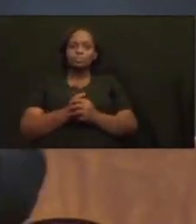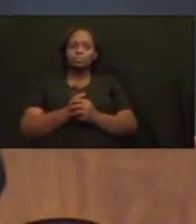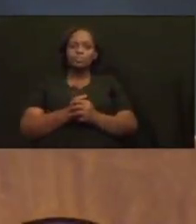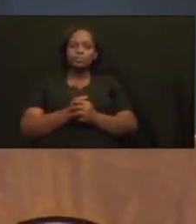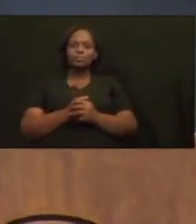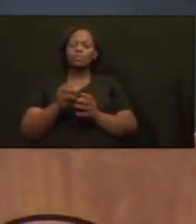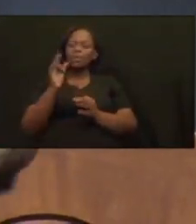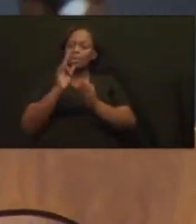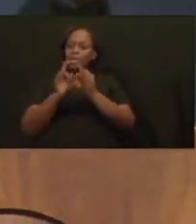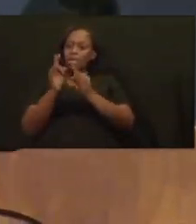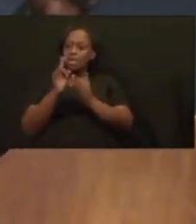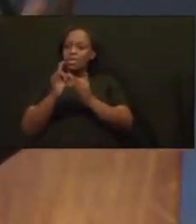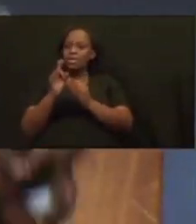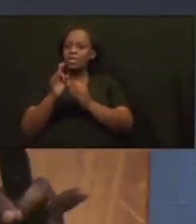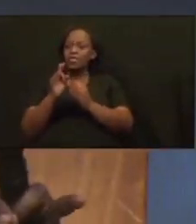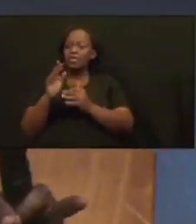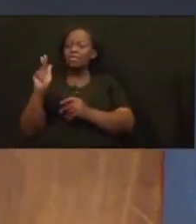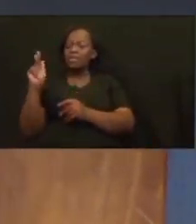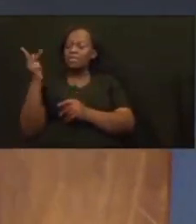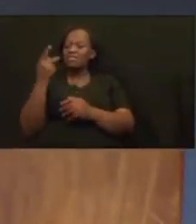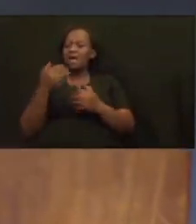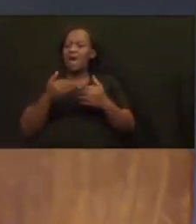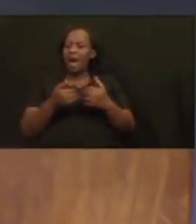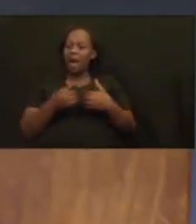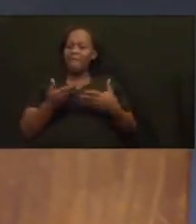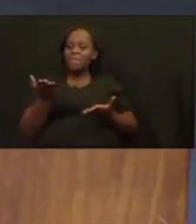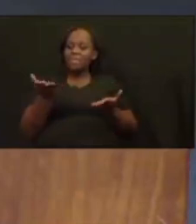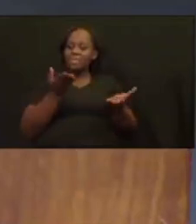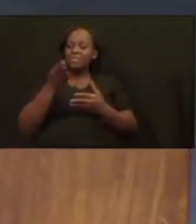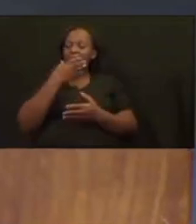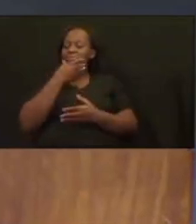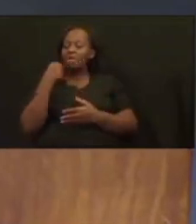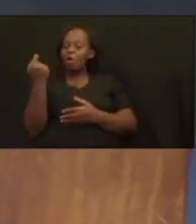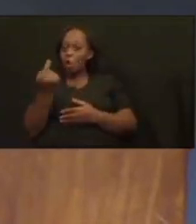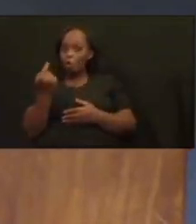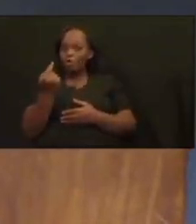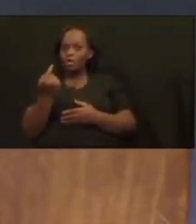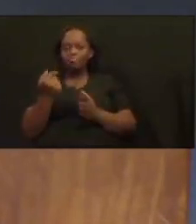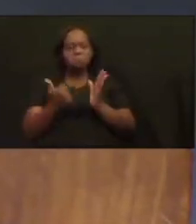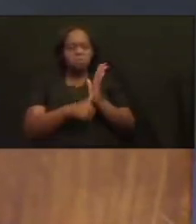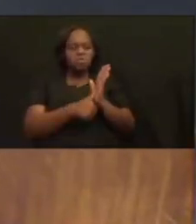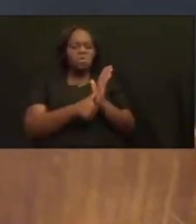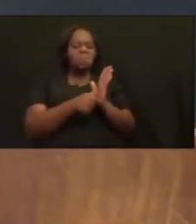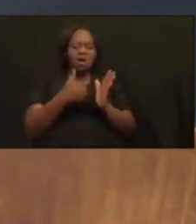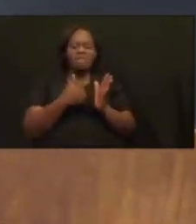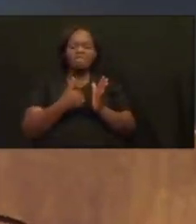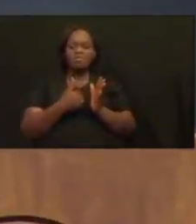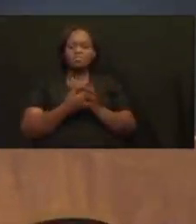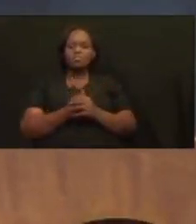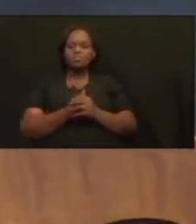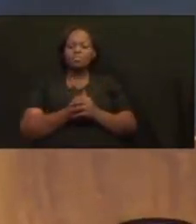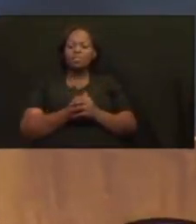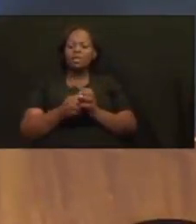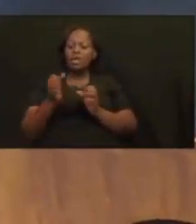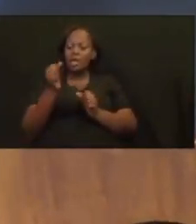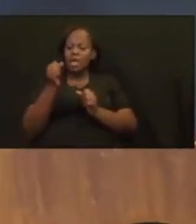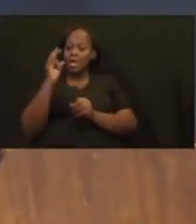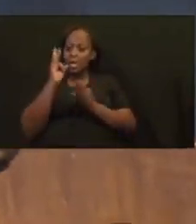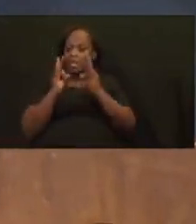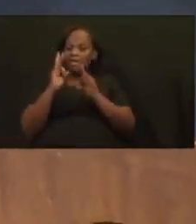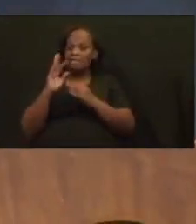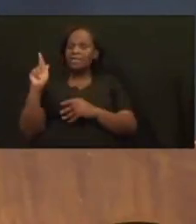If Kenya has only businessmen, you are in trouble. If Kenya has only political leaders